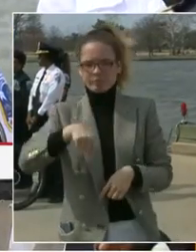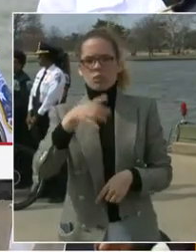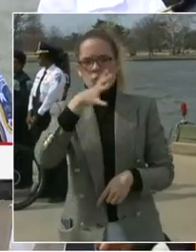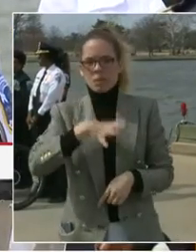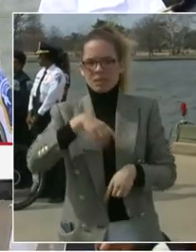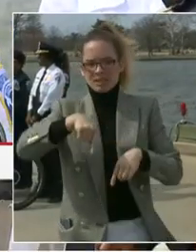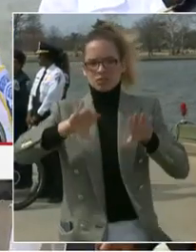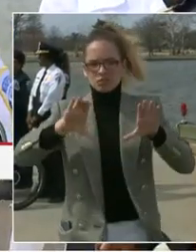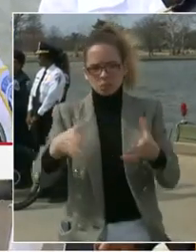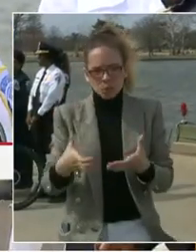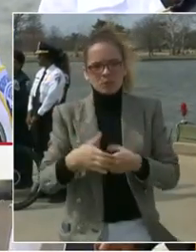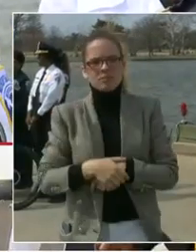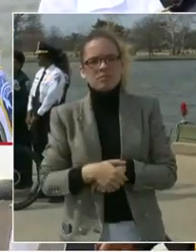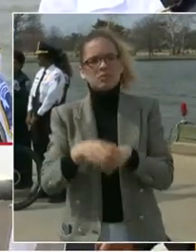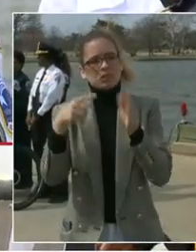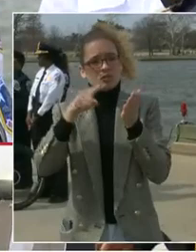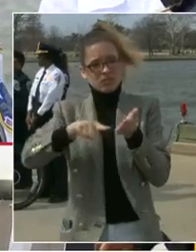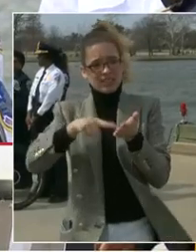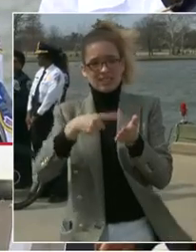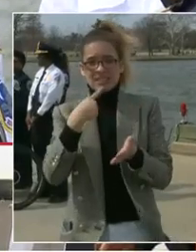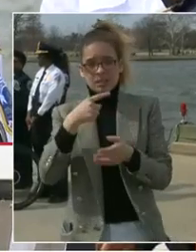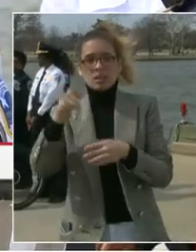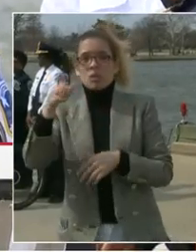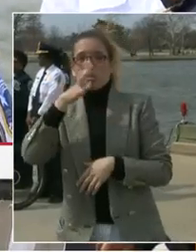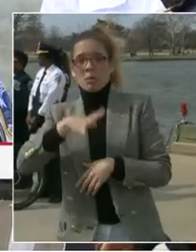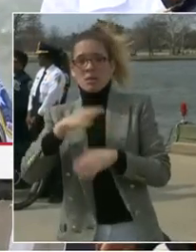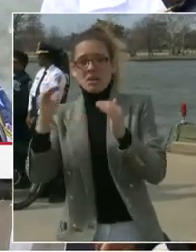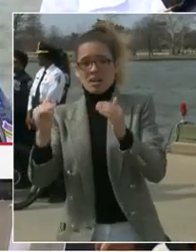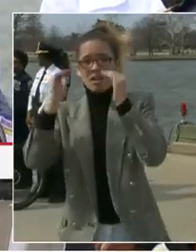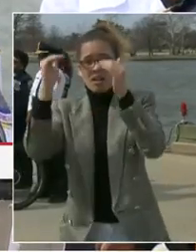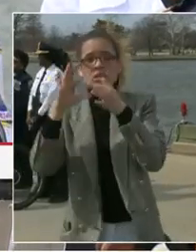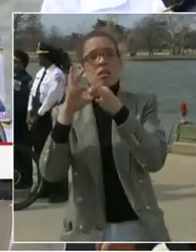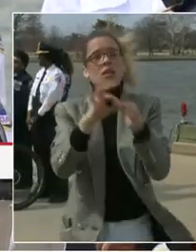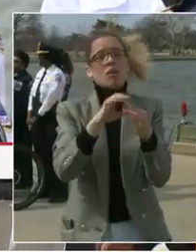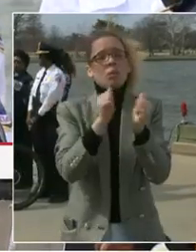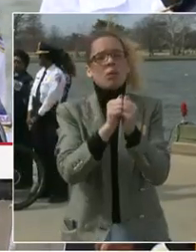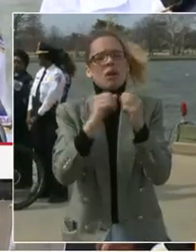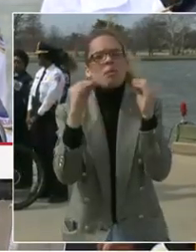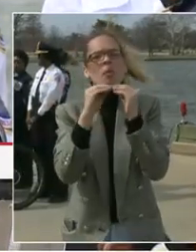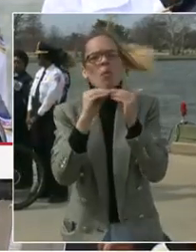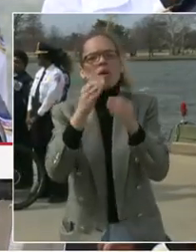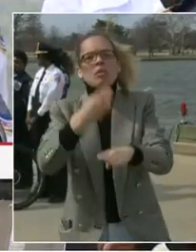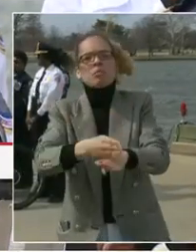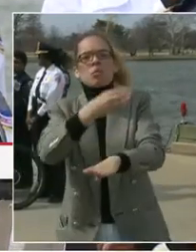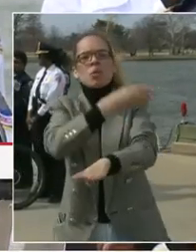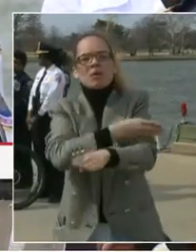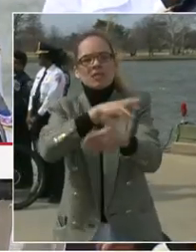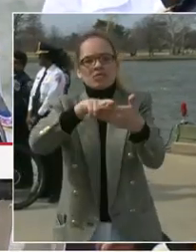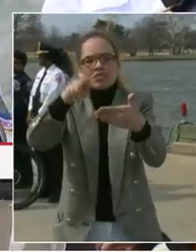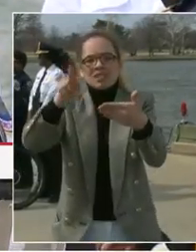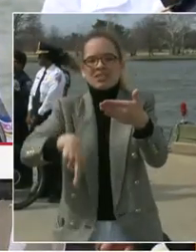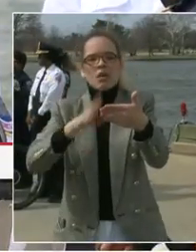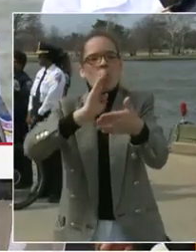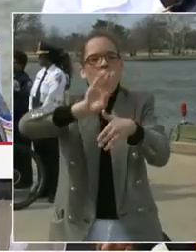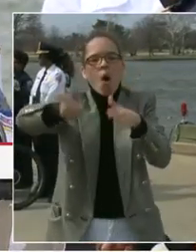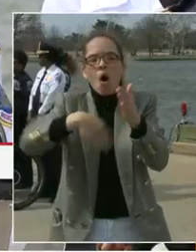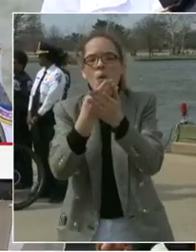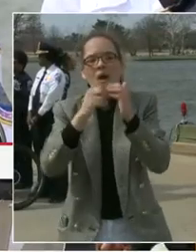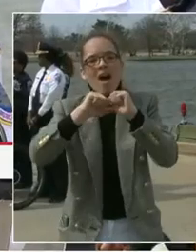tell us that the advancement of women officers is associated with improved outcomes for both police agencies and the communities we